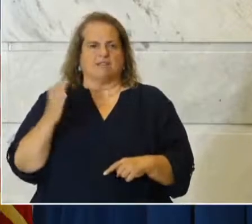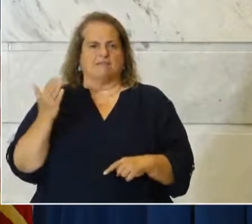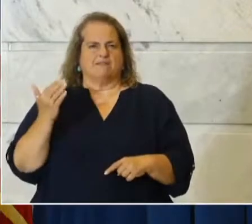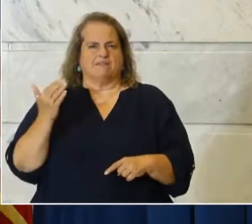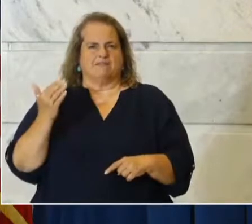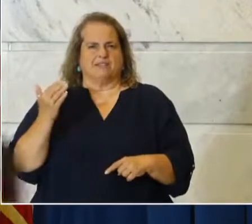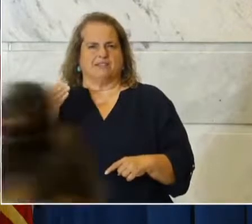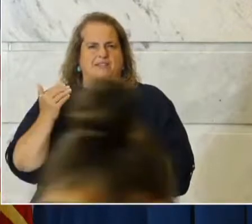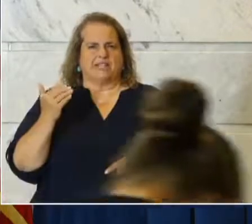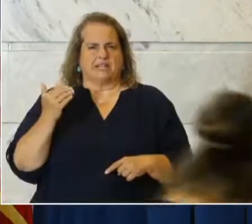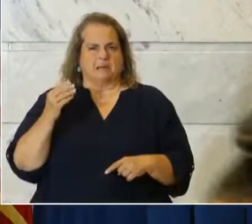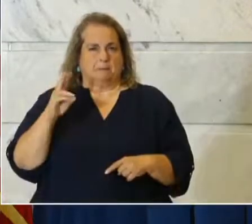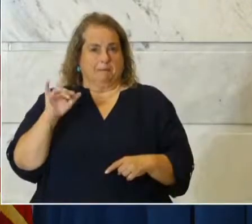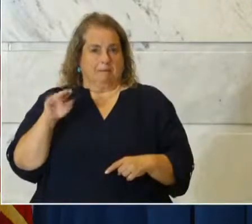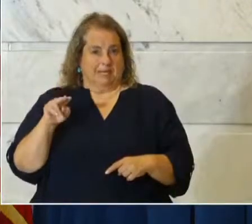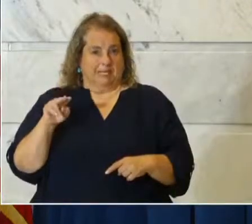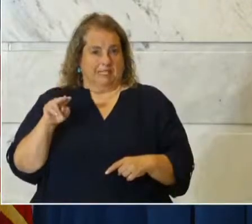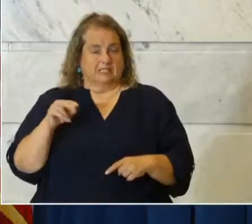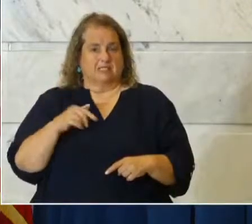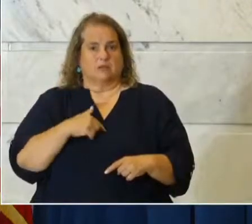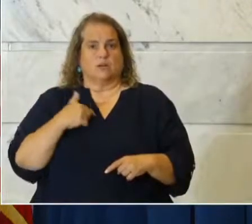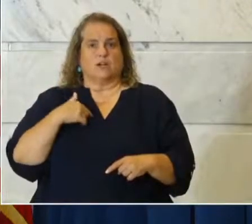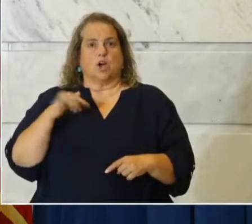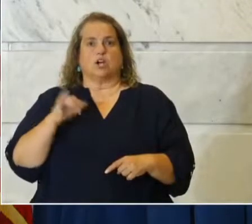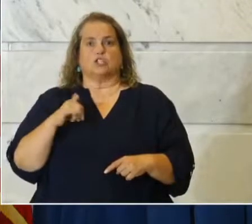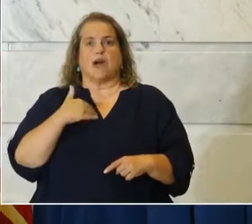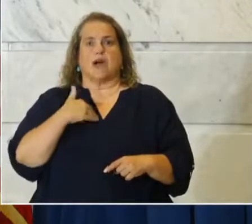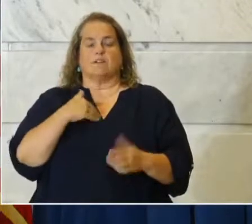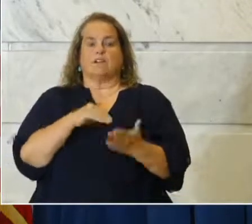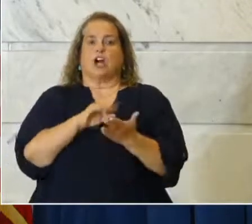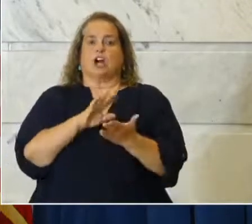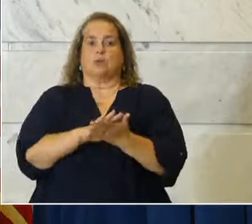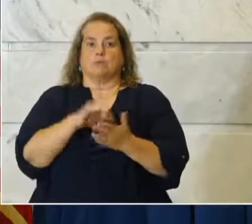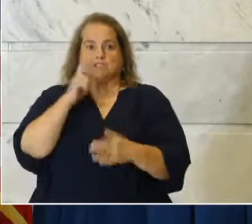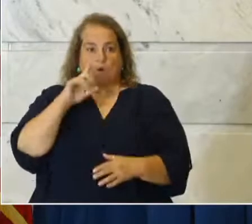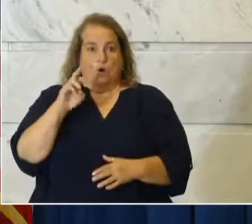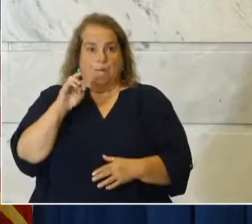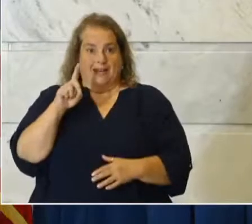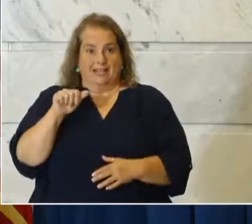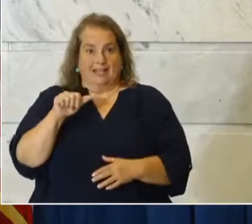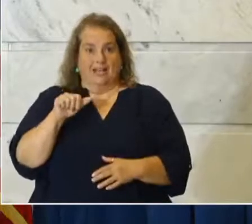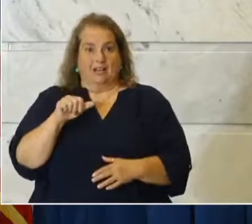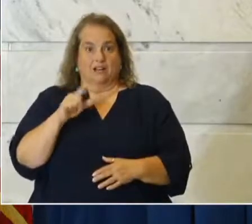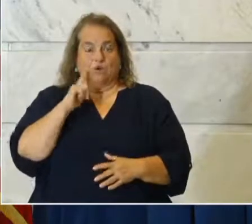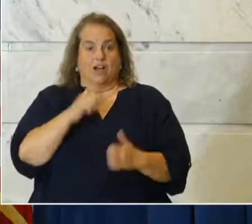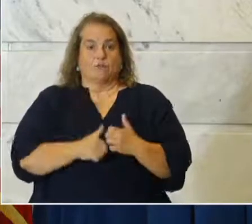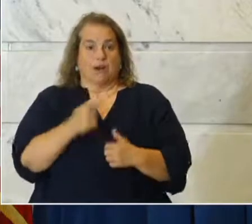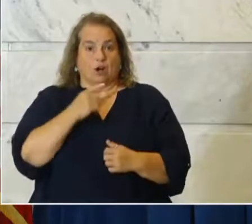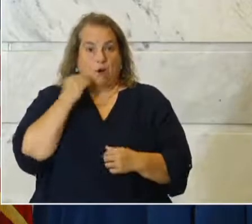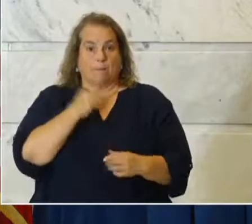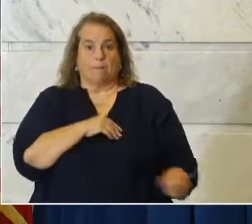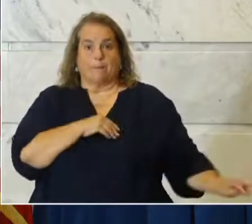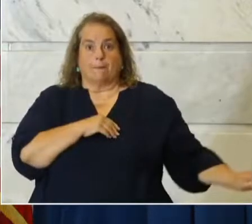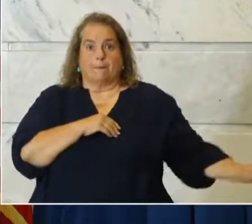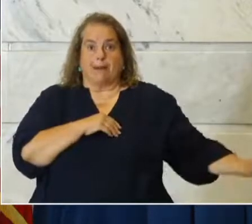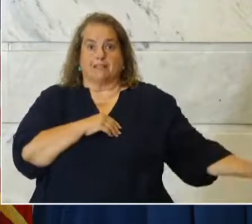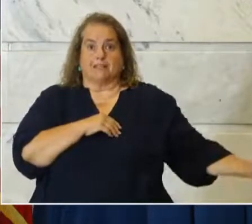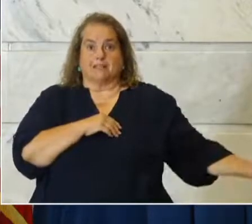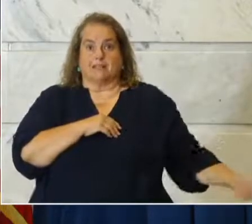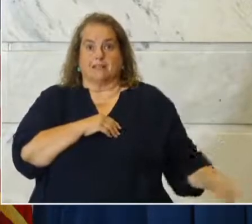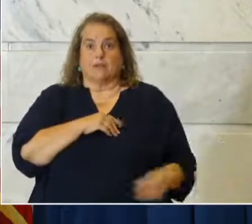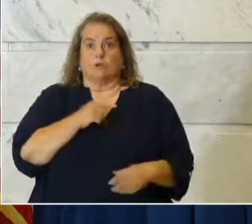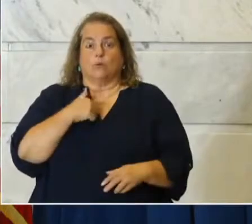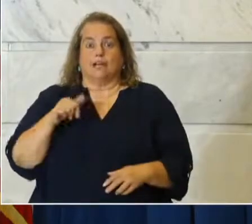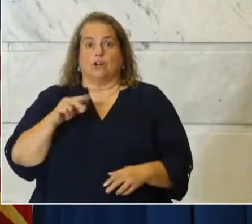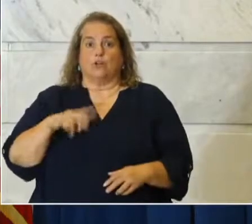15 minutes. We will also have the documents for the media that are present and everybody at home to where they can look through